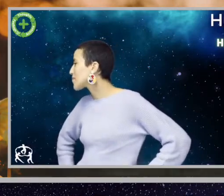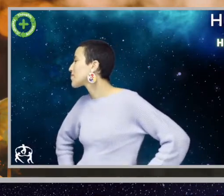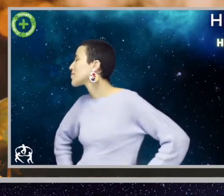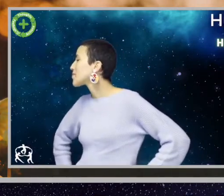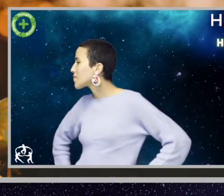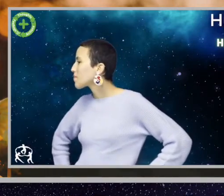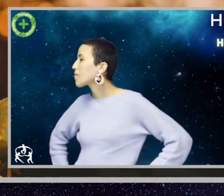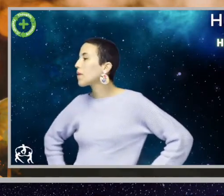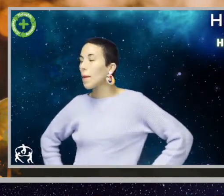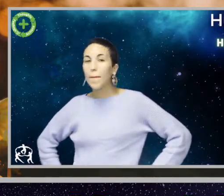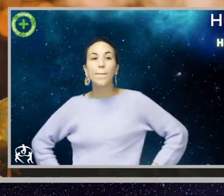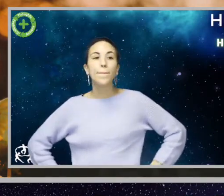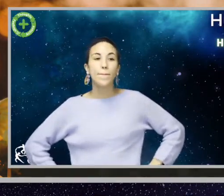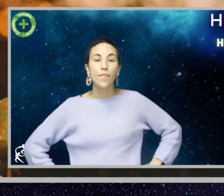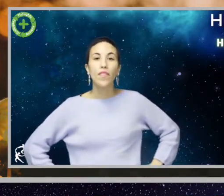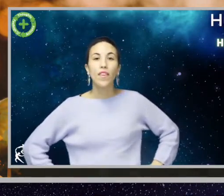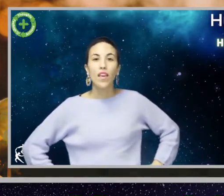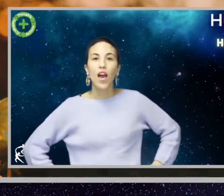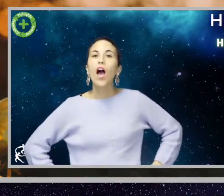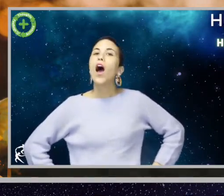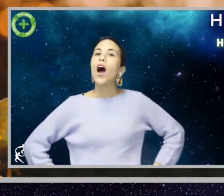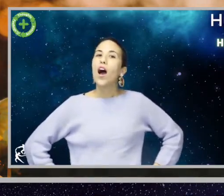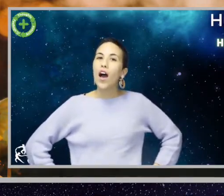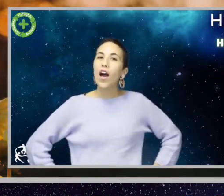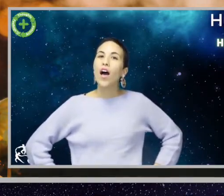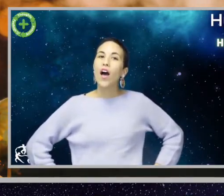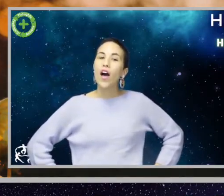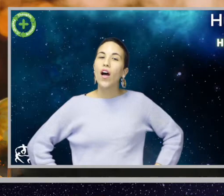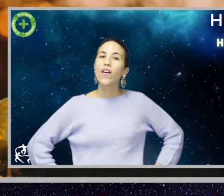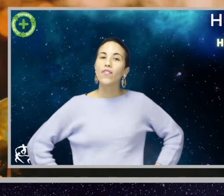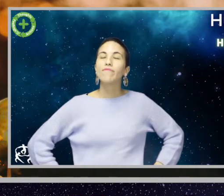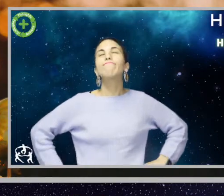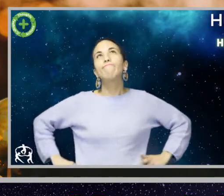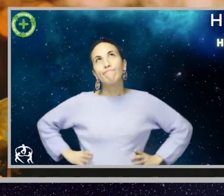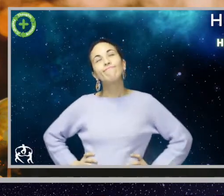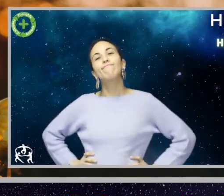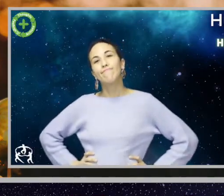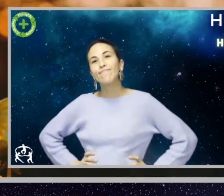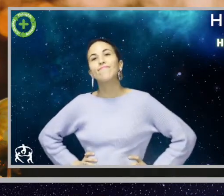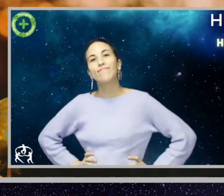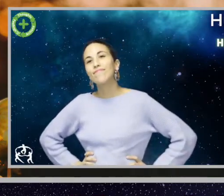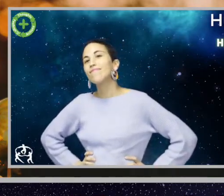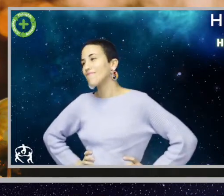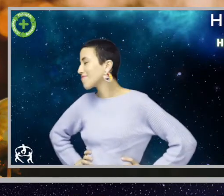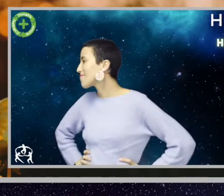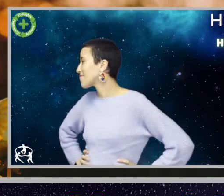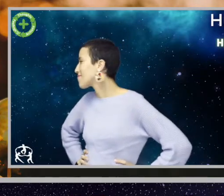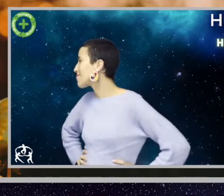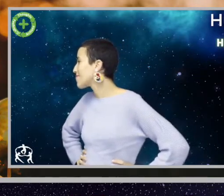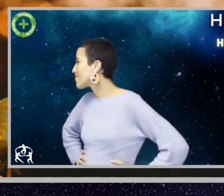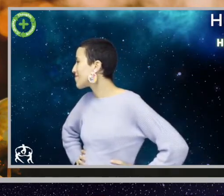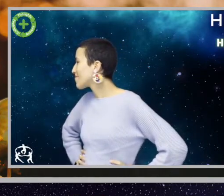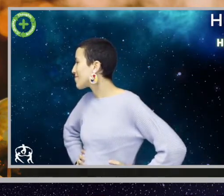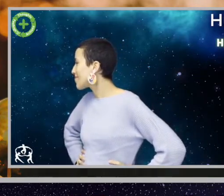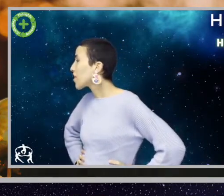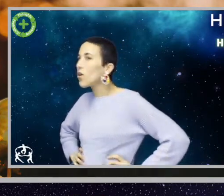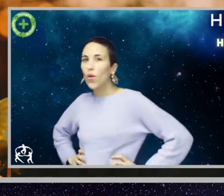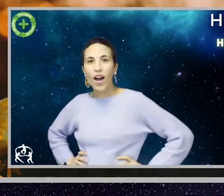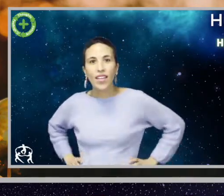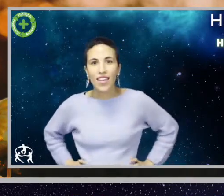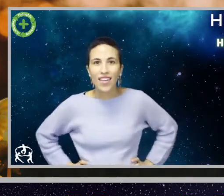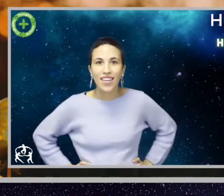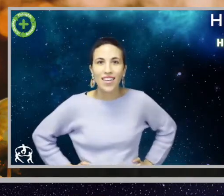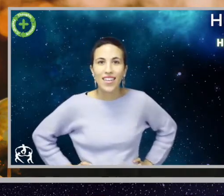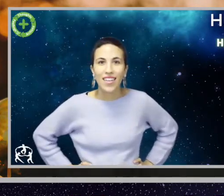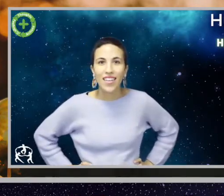humble. Oh, like that girl in that video. She wanted to be all about her. Oh, Mrs. Seamus, you know what? But,